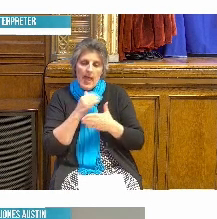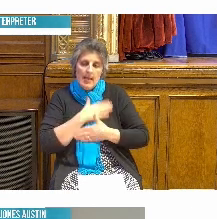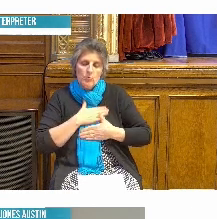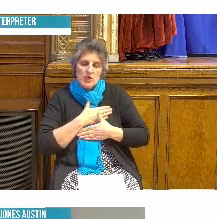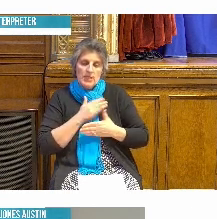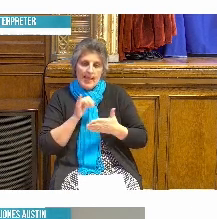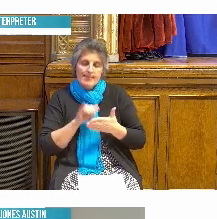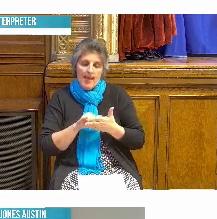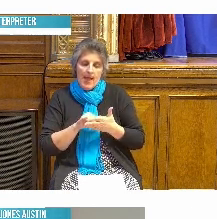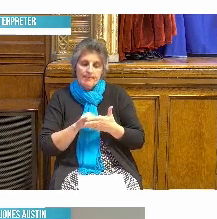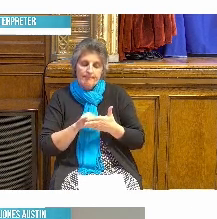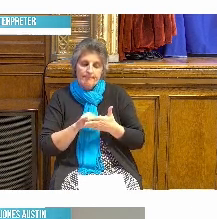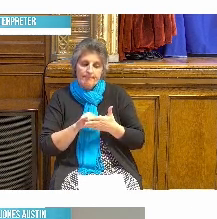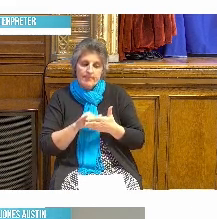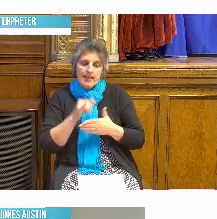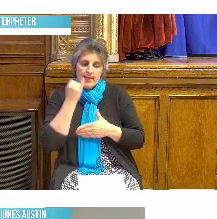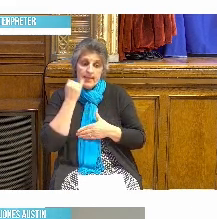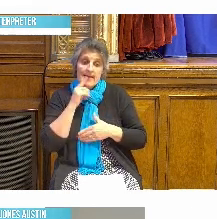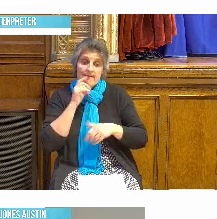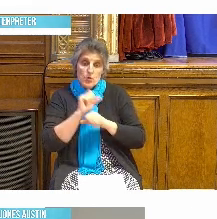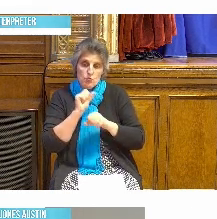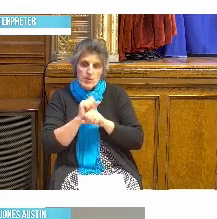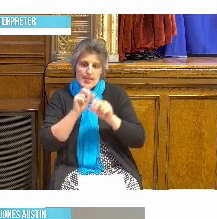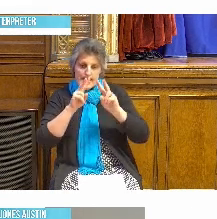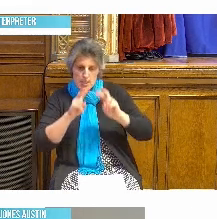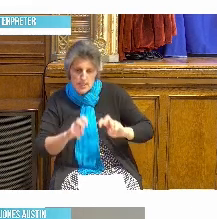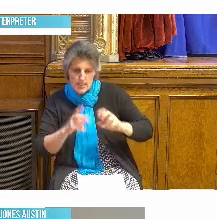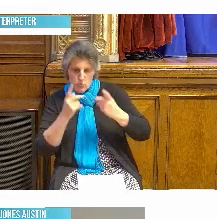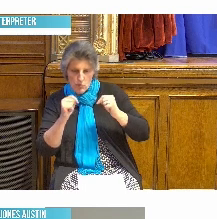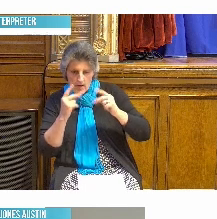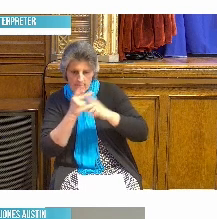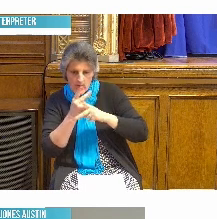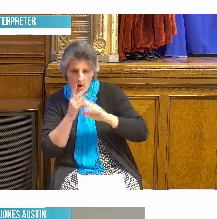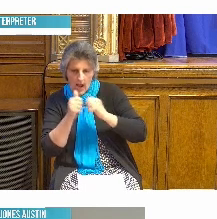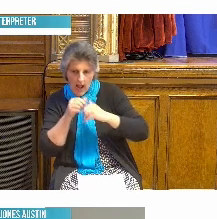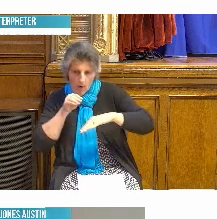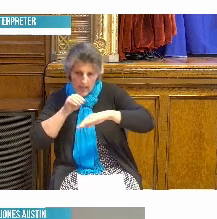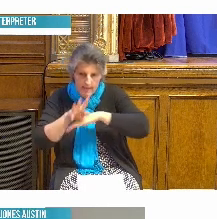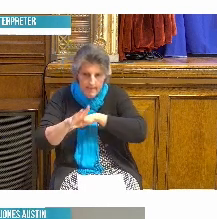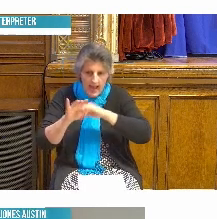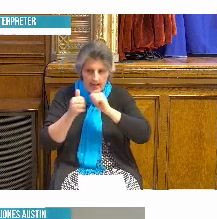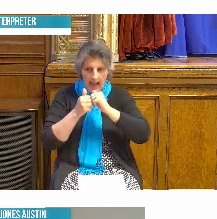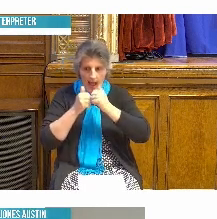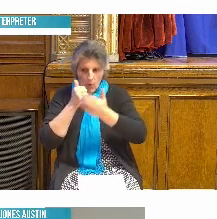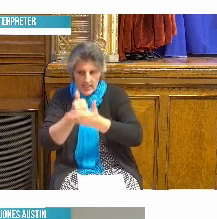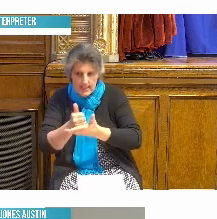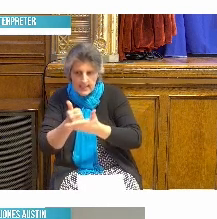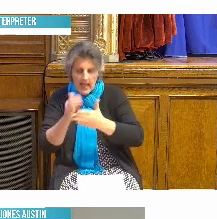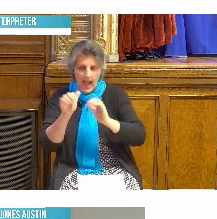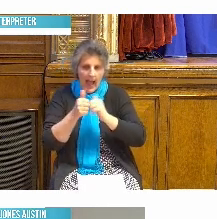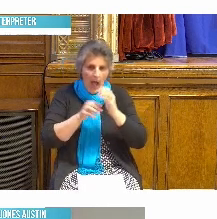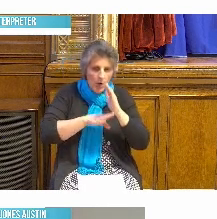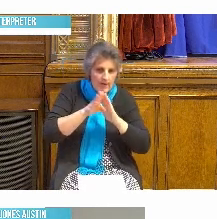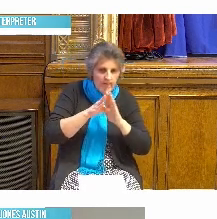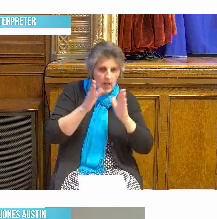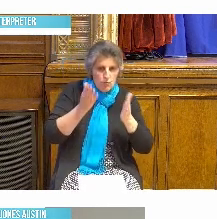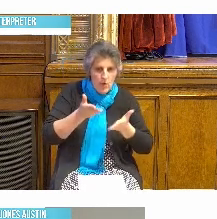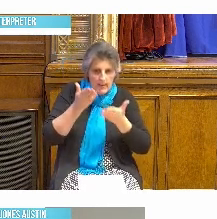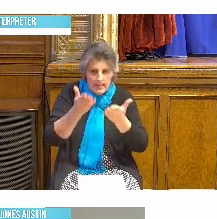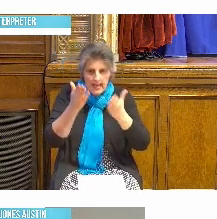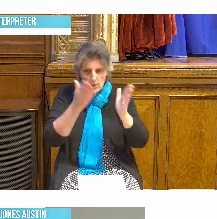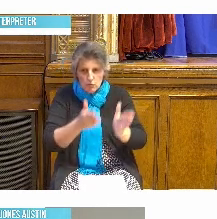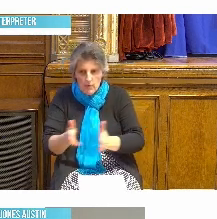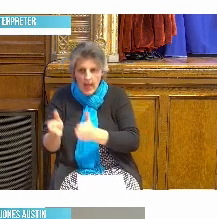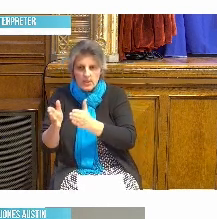that. If we're really looking at this and trying to figure out how we impact this, how we assess, how we develop recommendations and